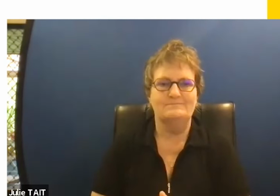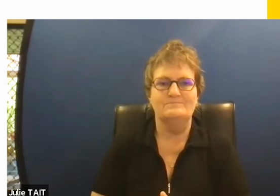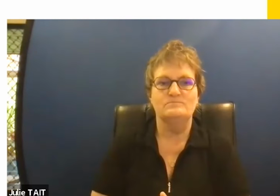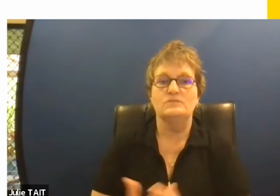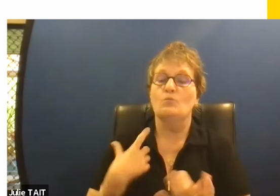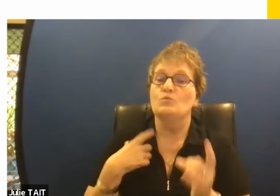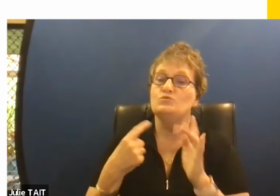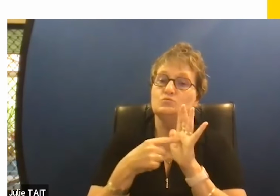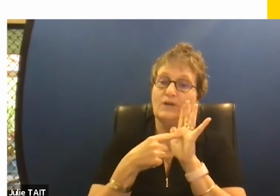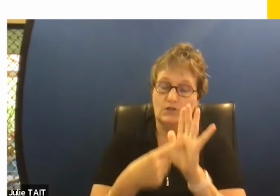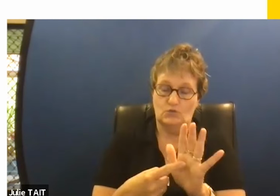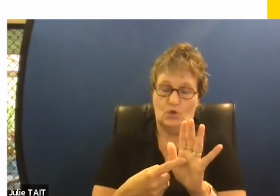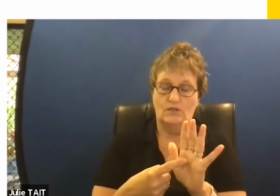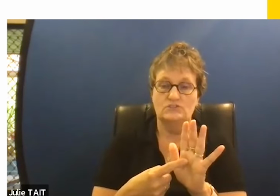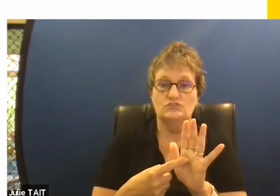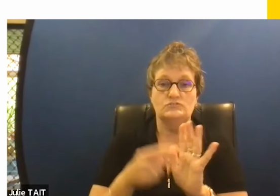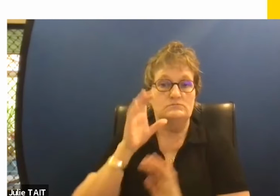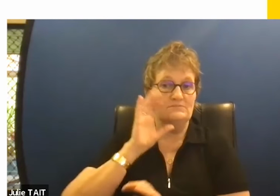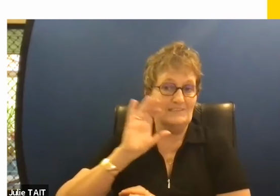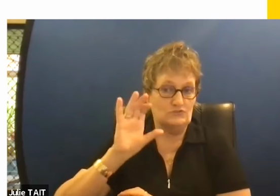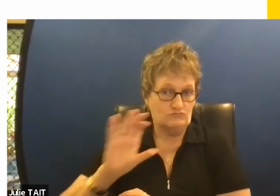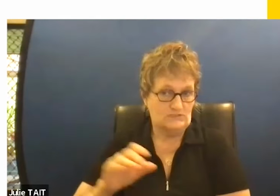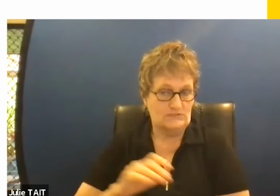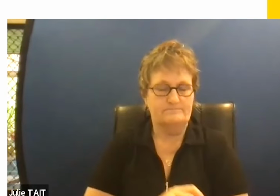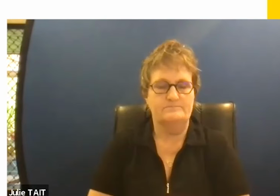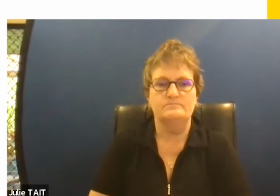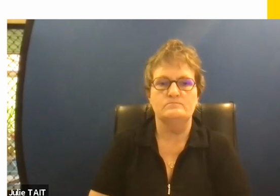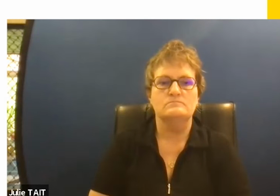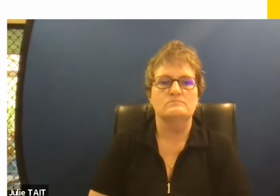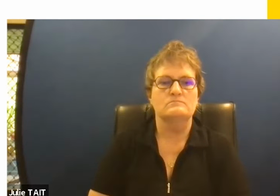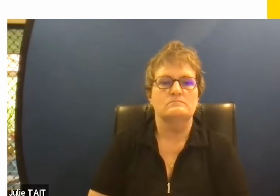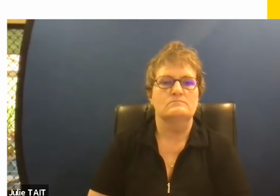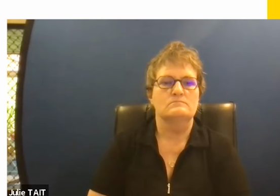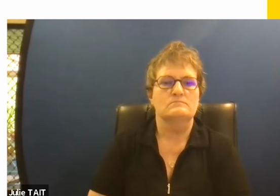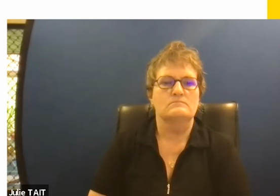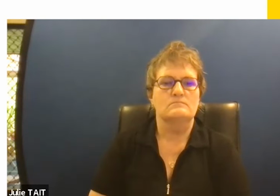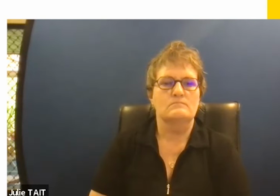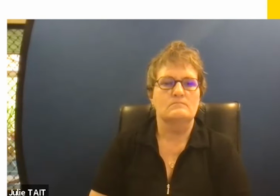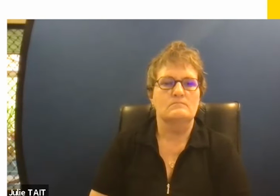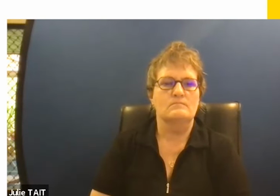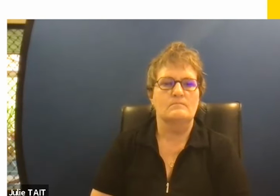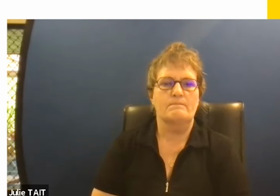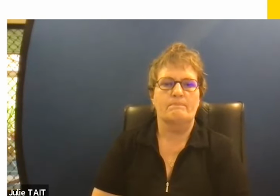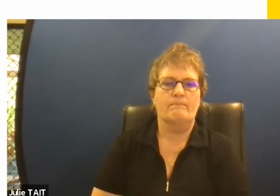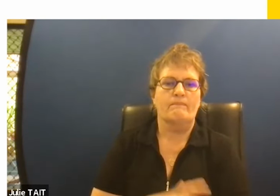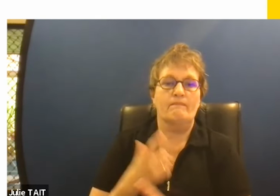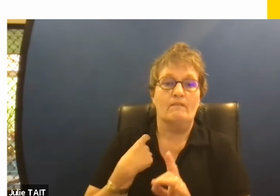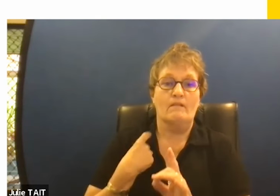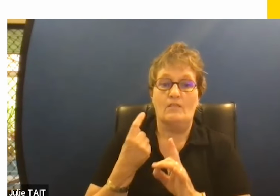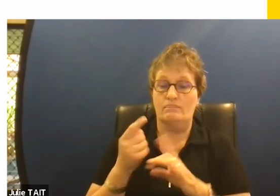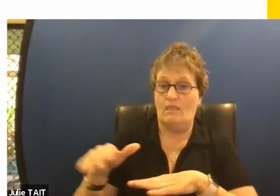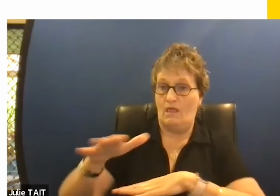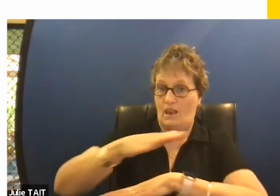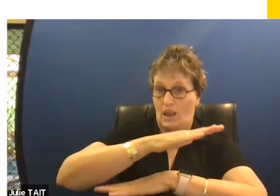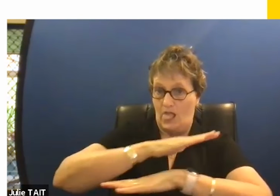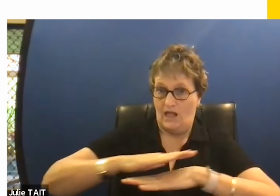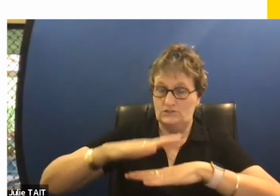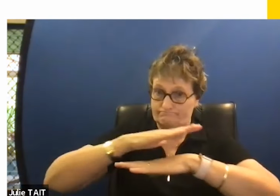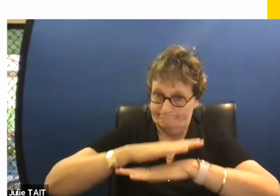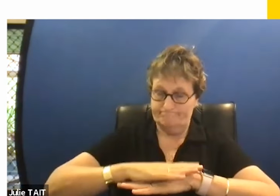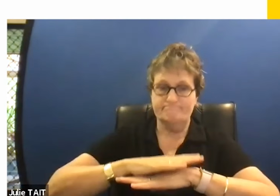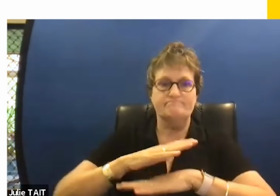acknowledge I'm on the Kamarega and Kuriga people's land. I'm in the